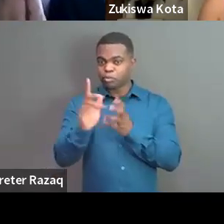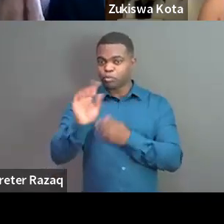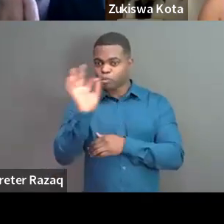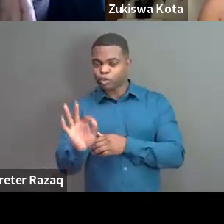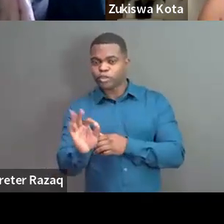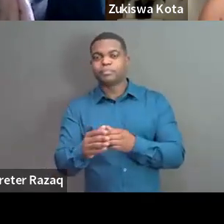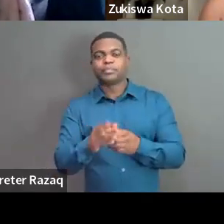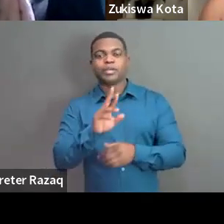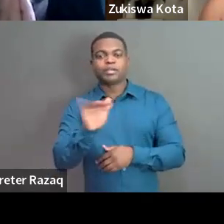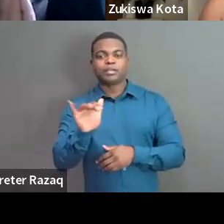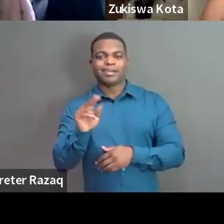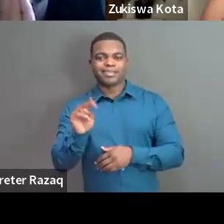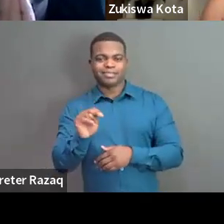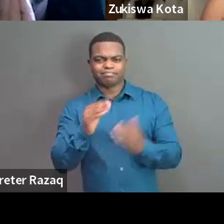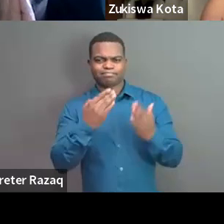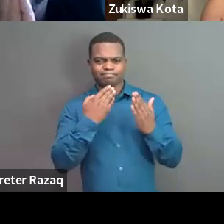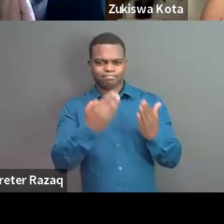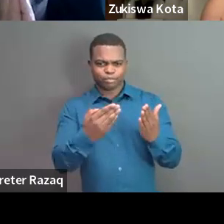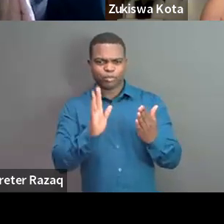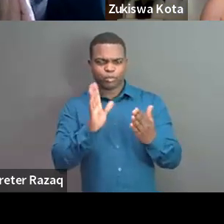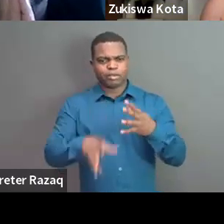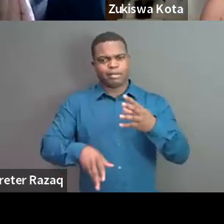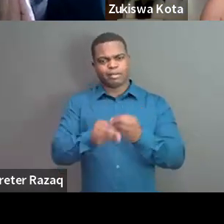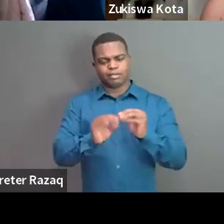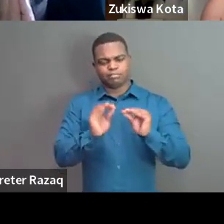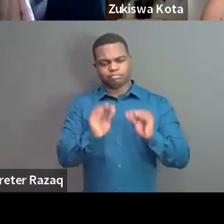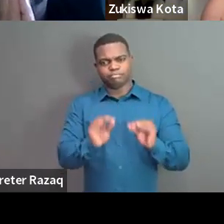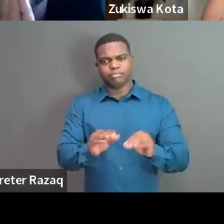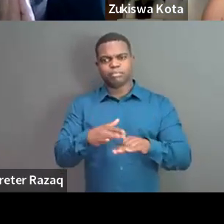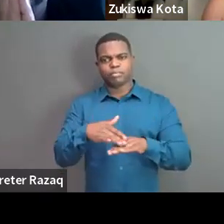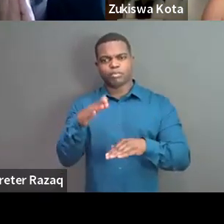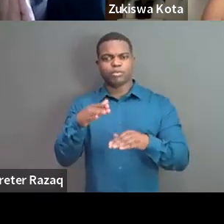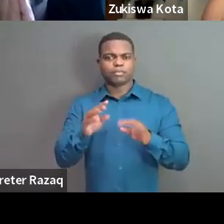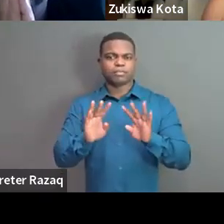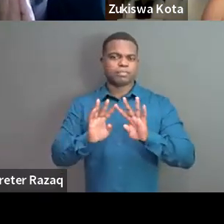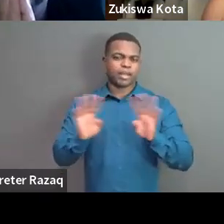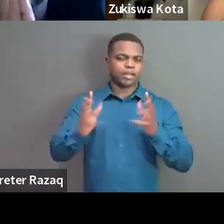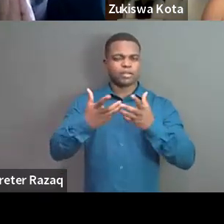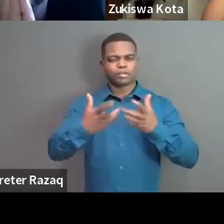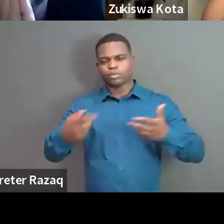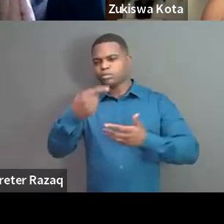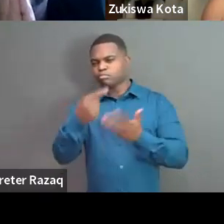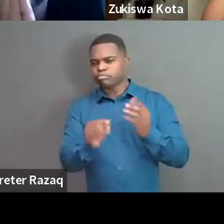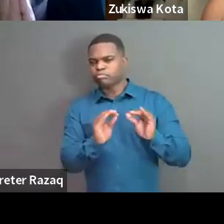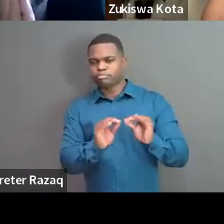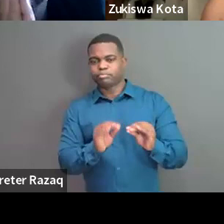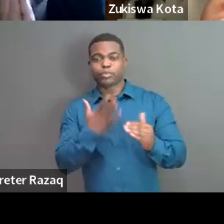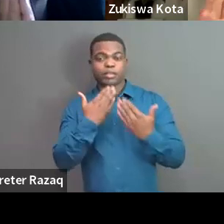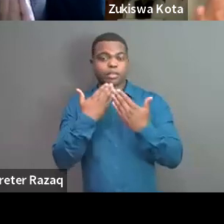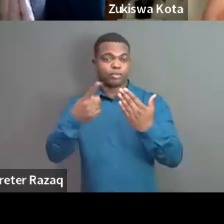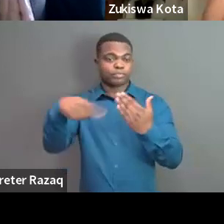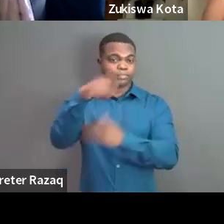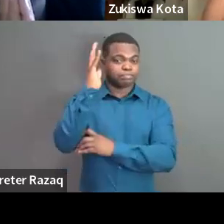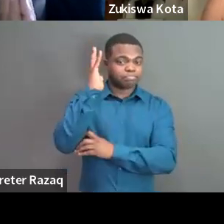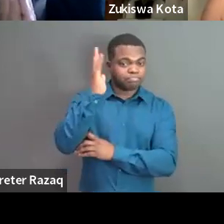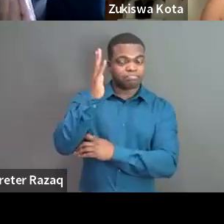you. And I know that our participants enjoyed that too. Thanks in particular to our international sign language interpreters. Your